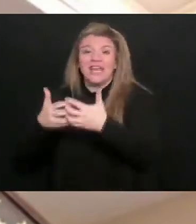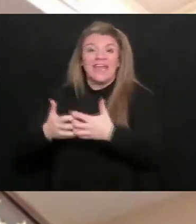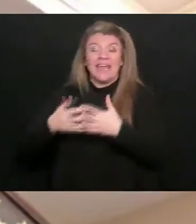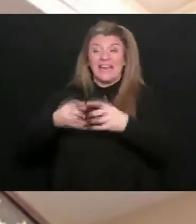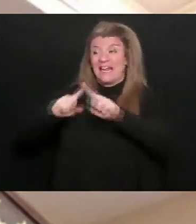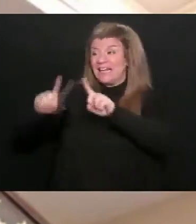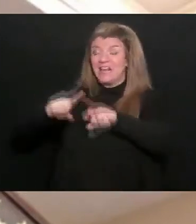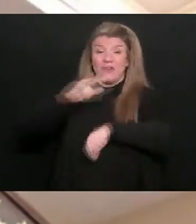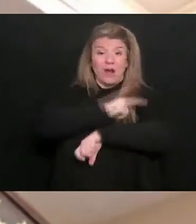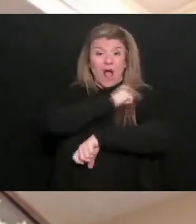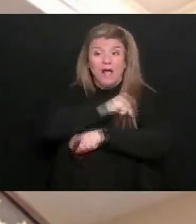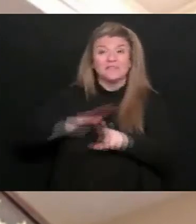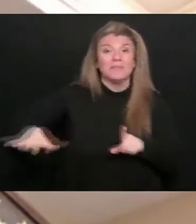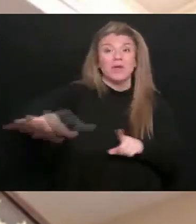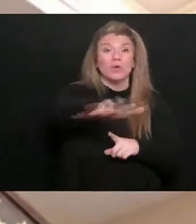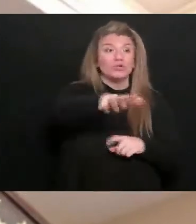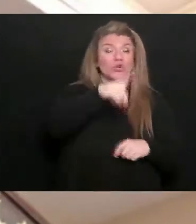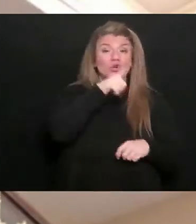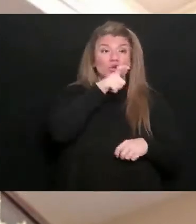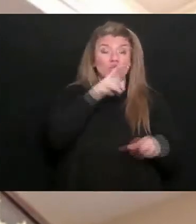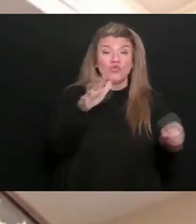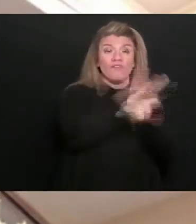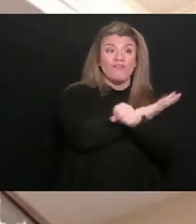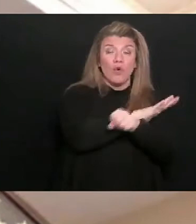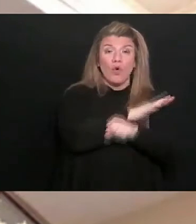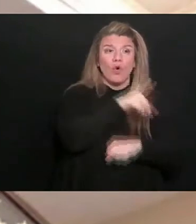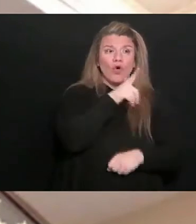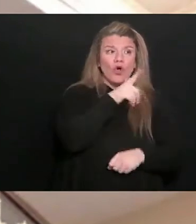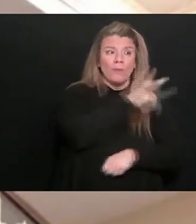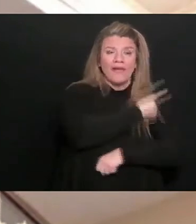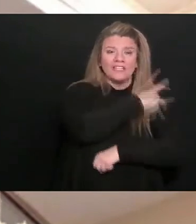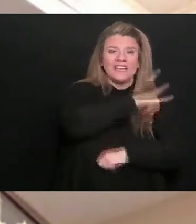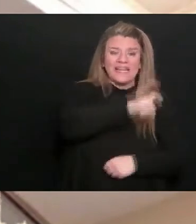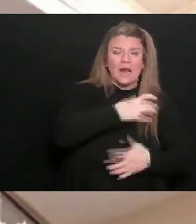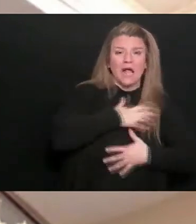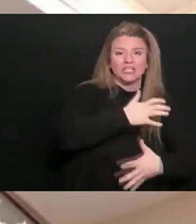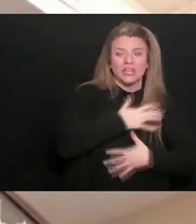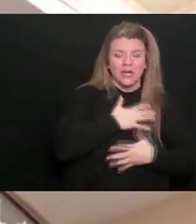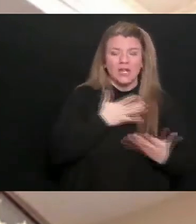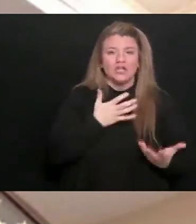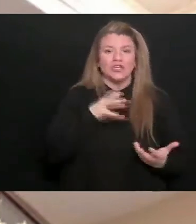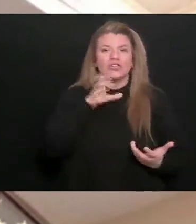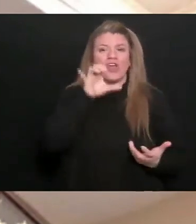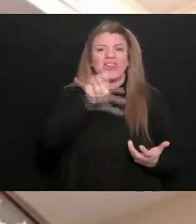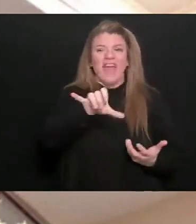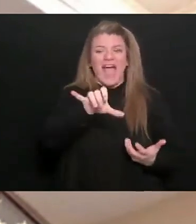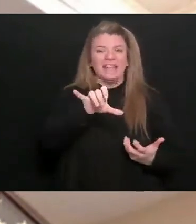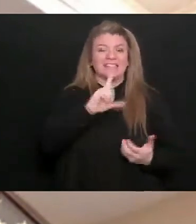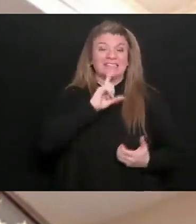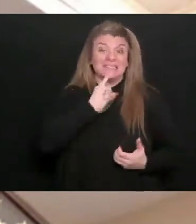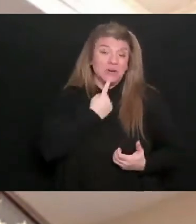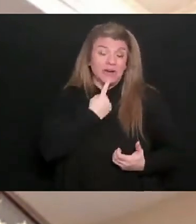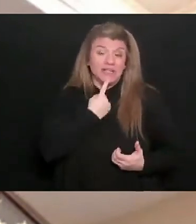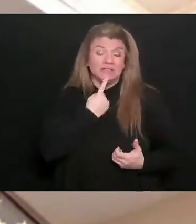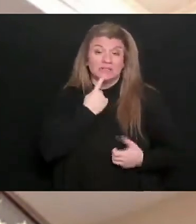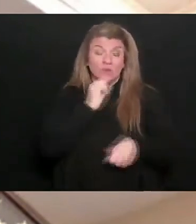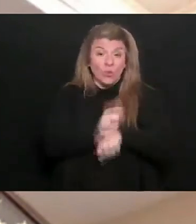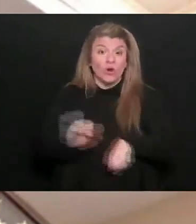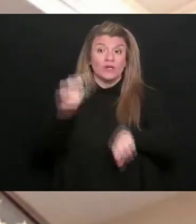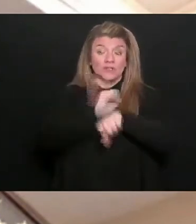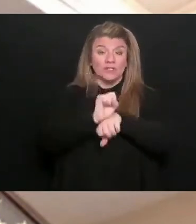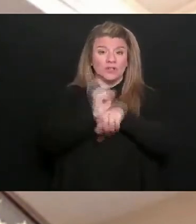hospitals that may be full of patients needing oxygen. So a fairly significant effort